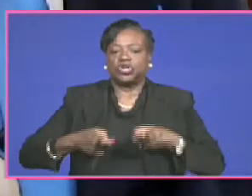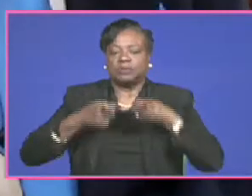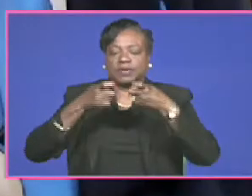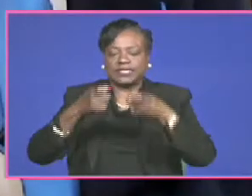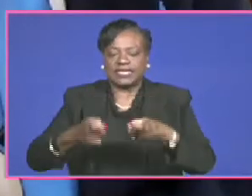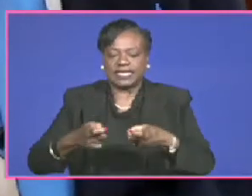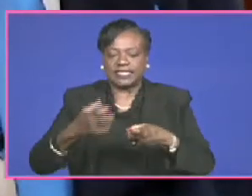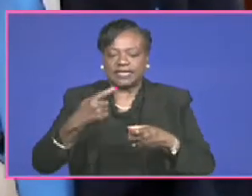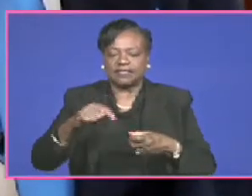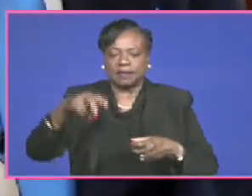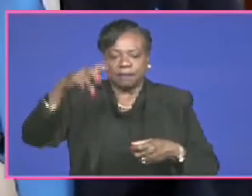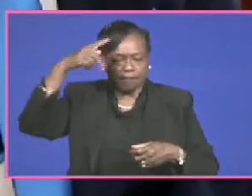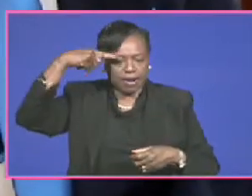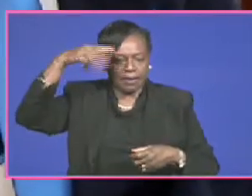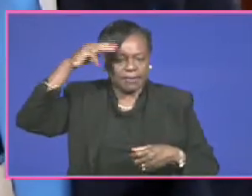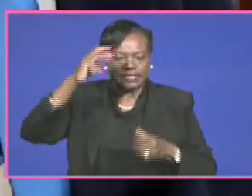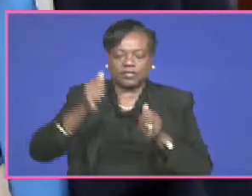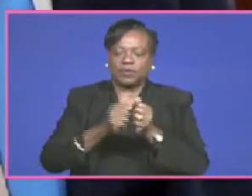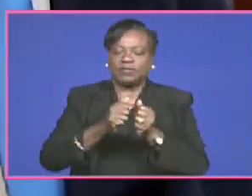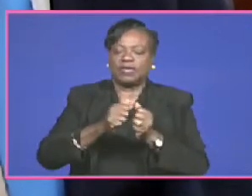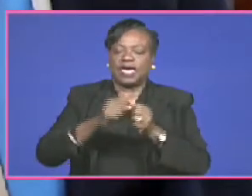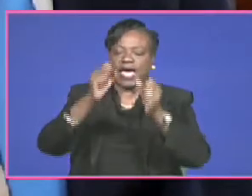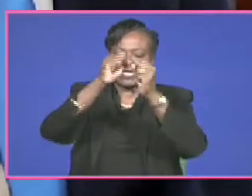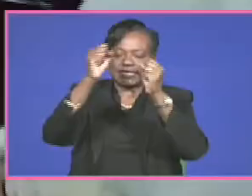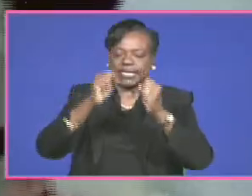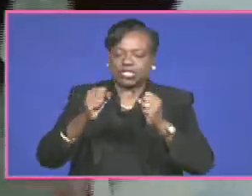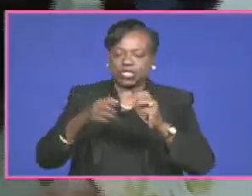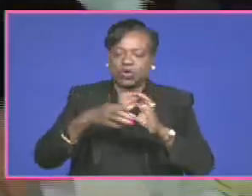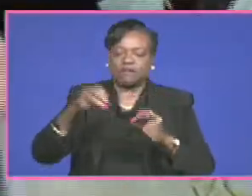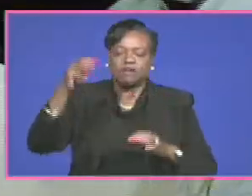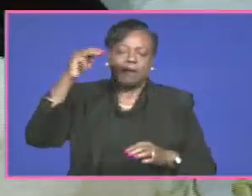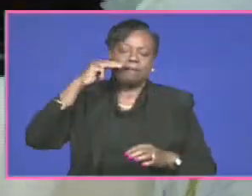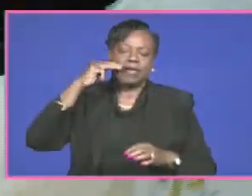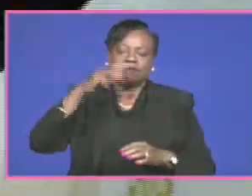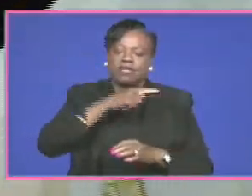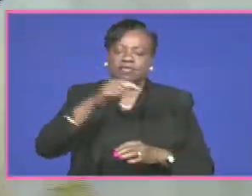statue of Mary, the mother of Jesus. Altavis Munnings, ZNS Network News.